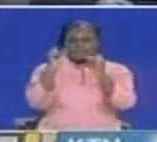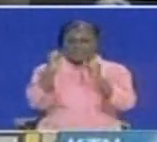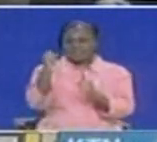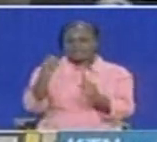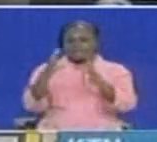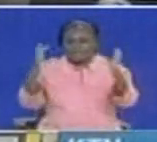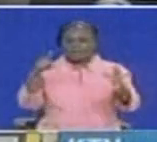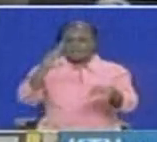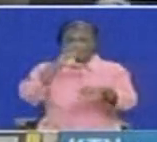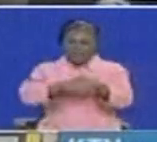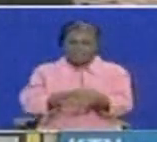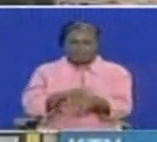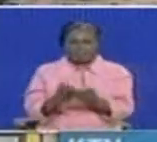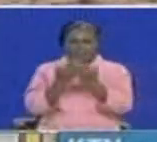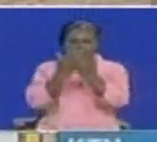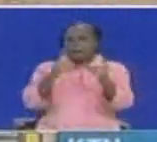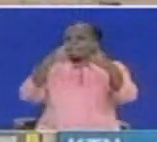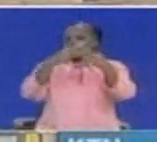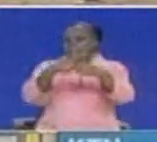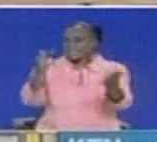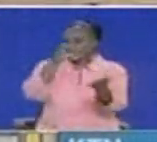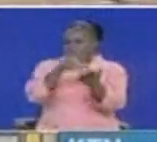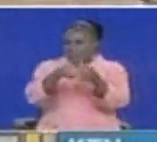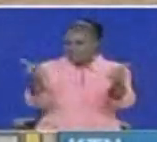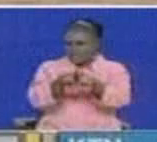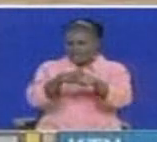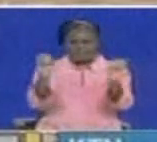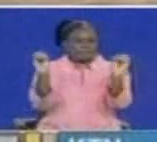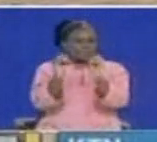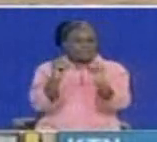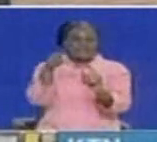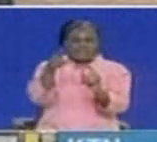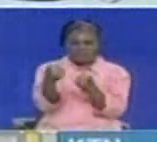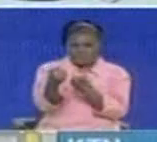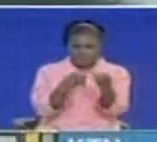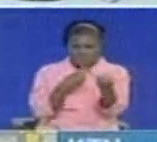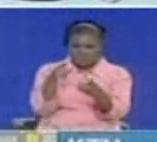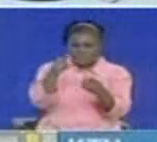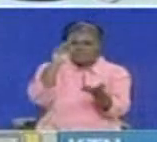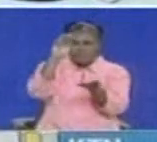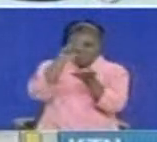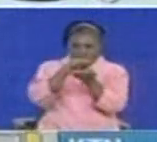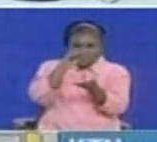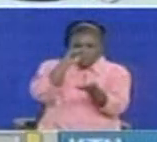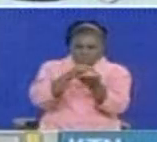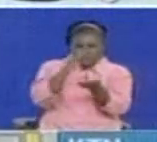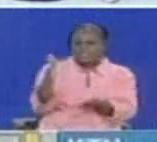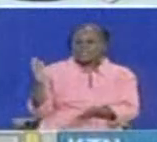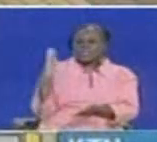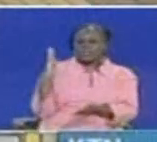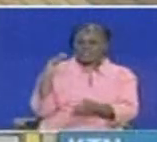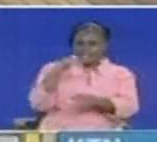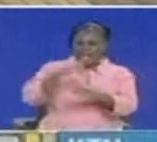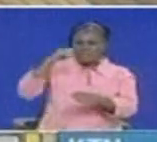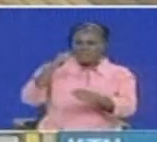sector receives accolades world over. But this is no longer the case. The high profile it has attracted over the years is fast fading as insecurity takes a toll on the